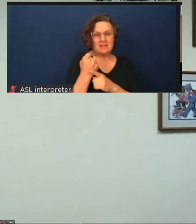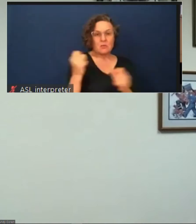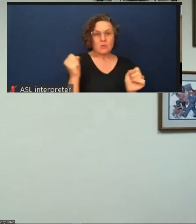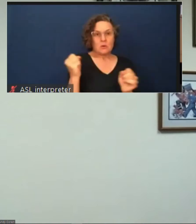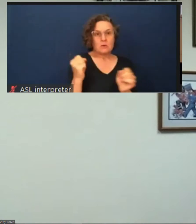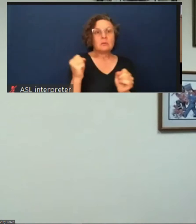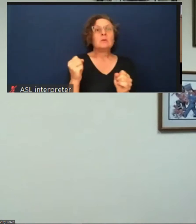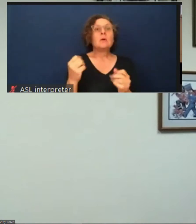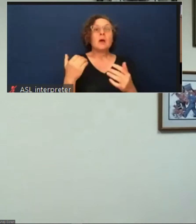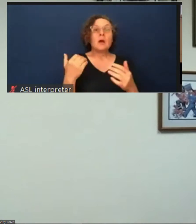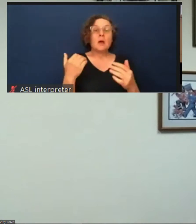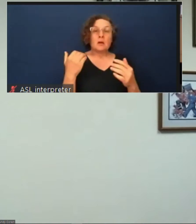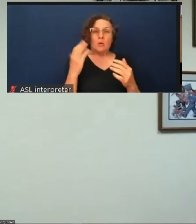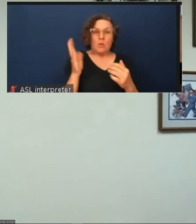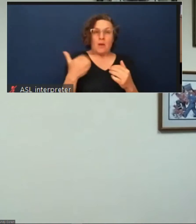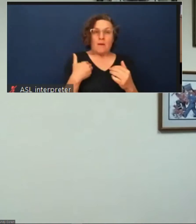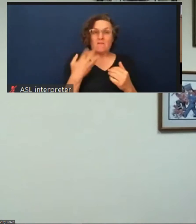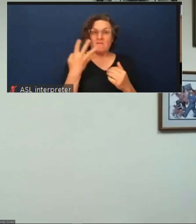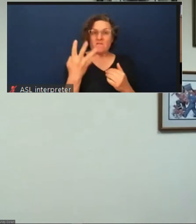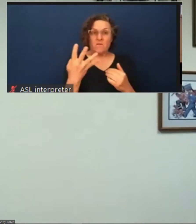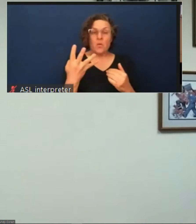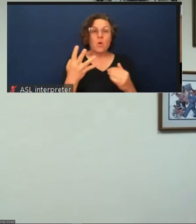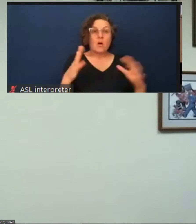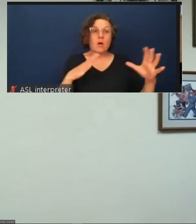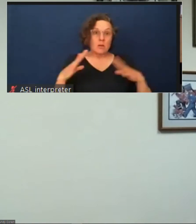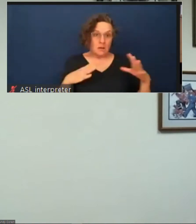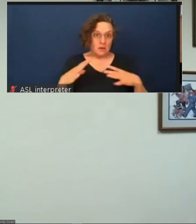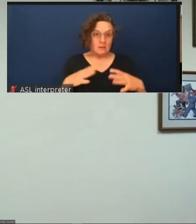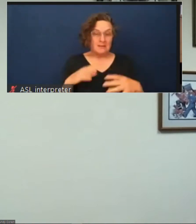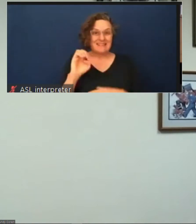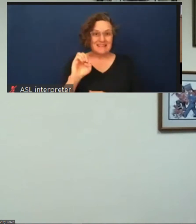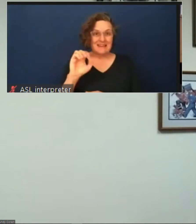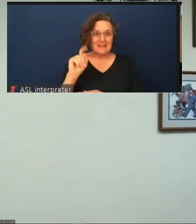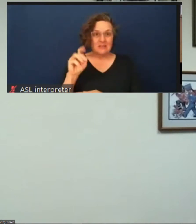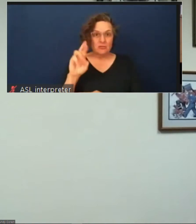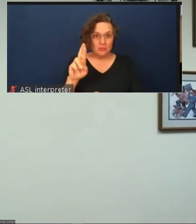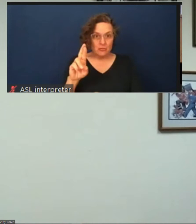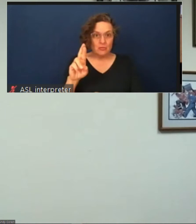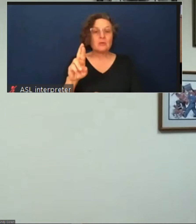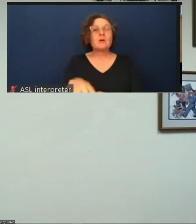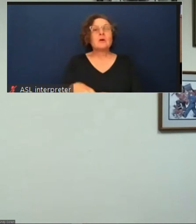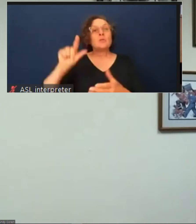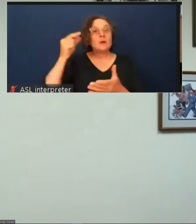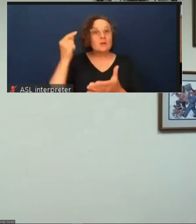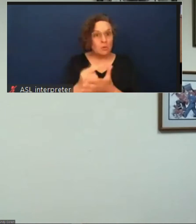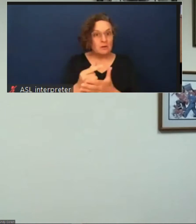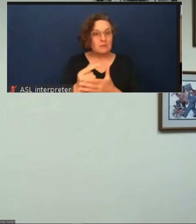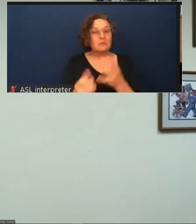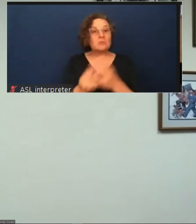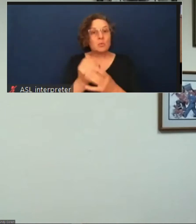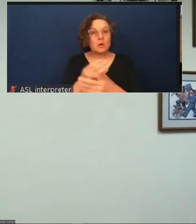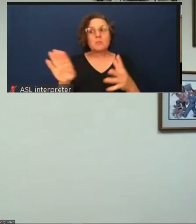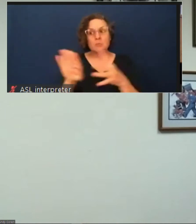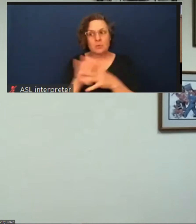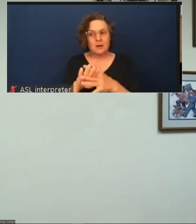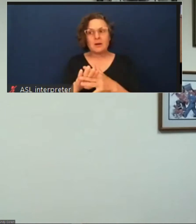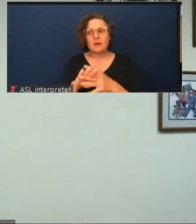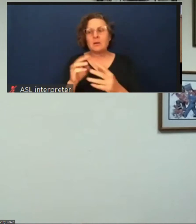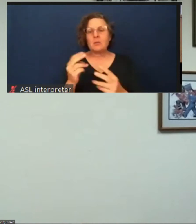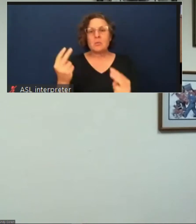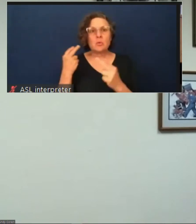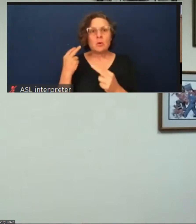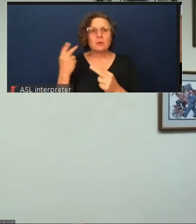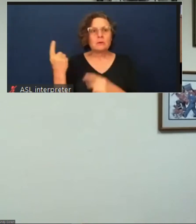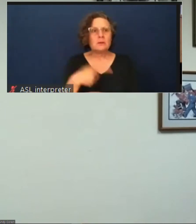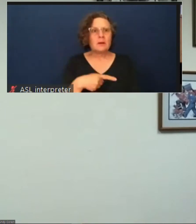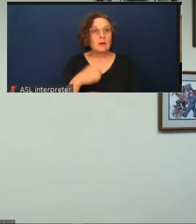4 events in the future: Easter, graduation, spring break, Memorial Day, and July 4th, and everyone wants